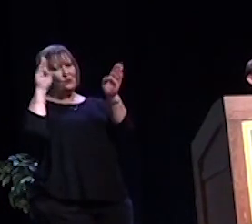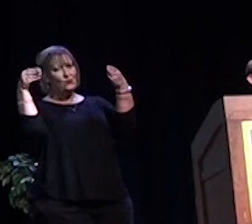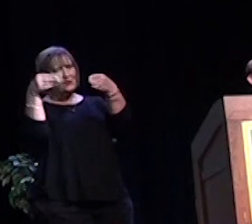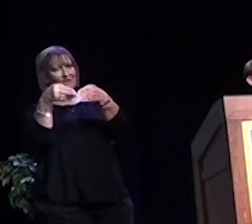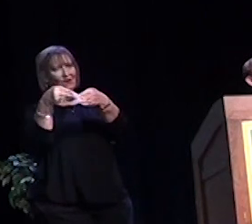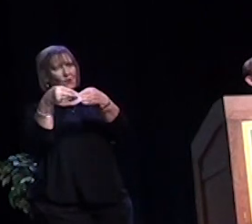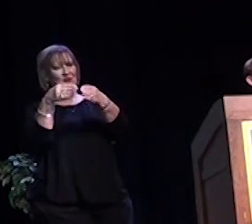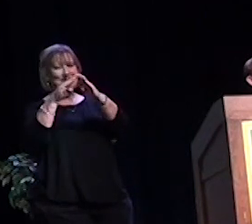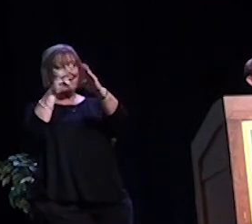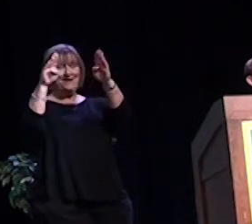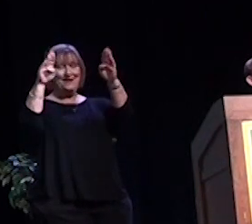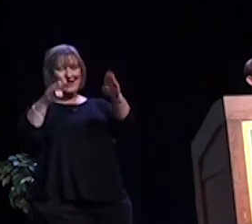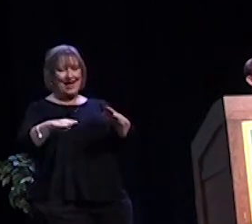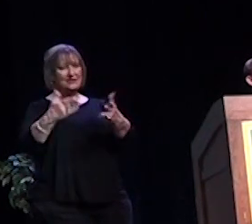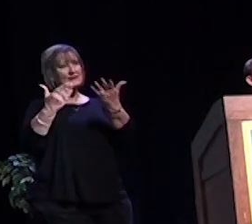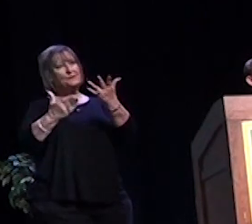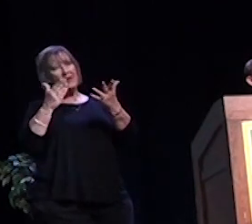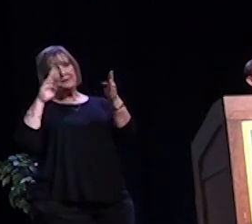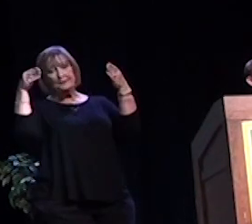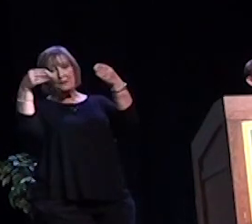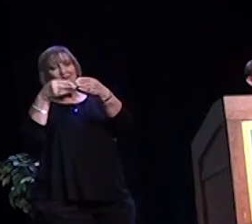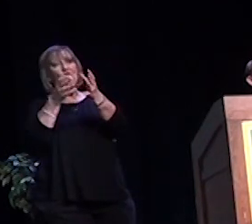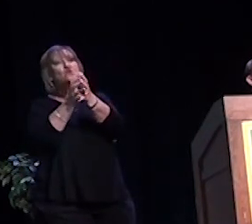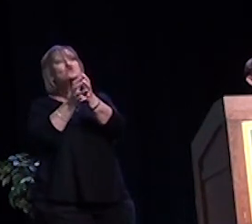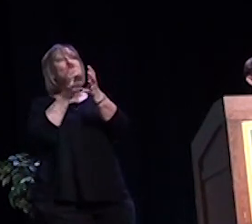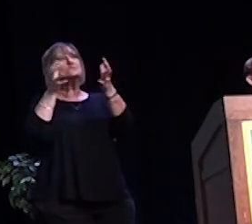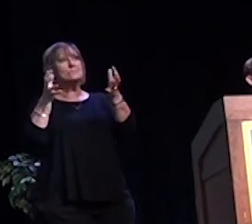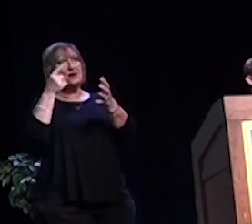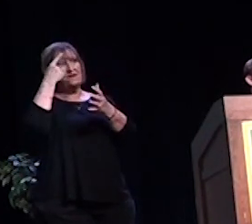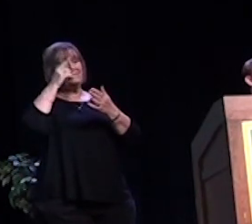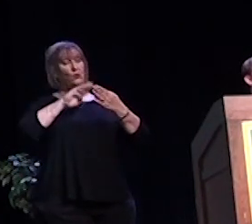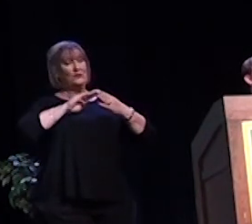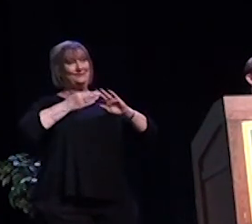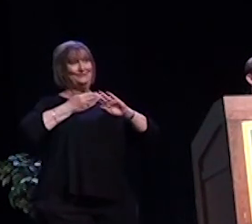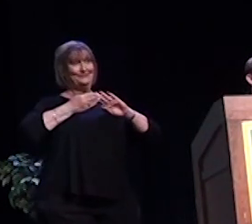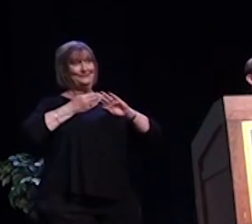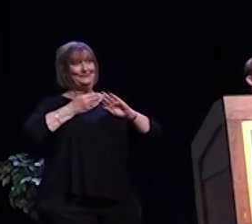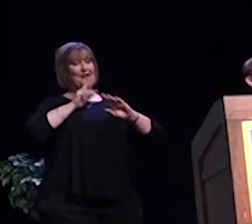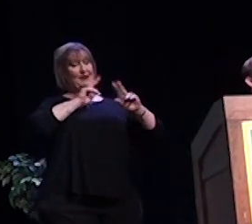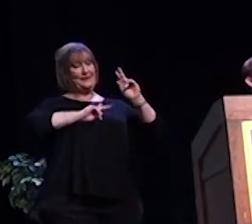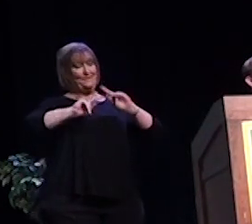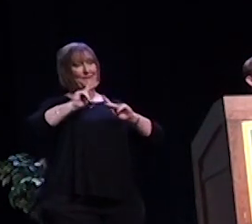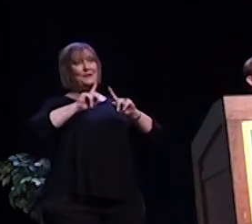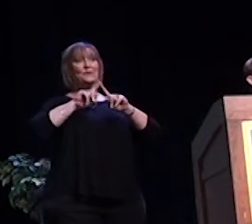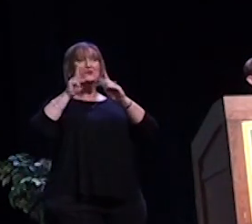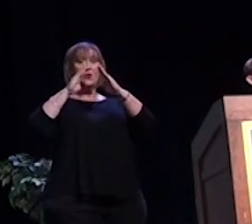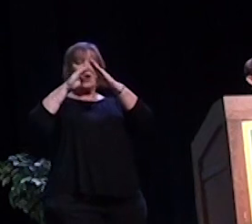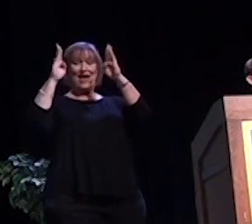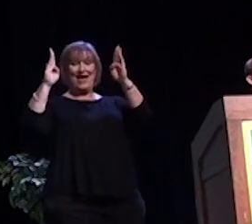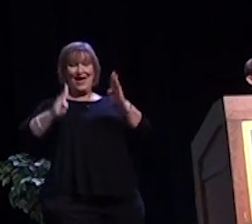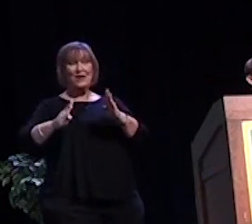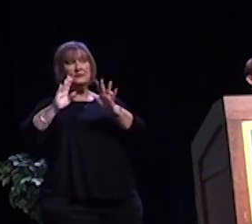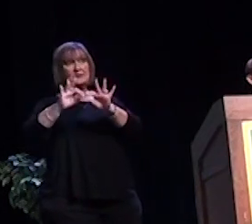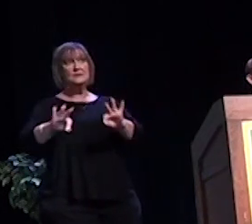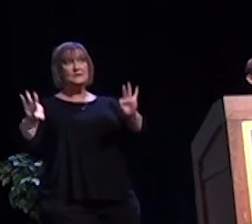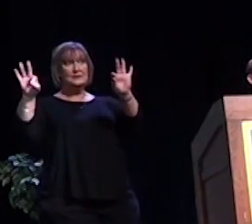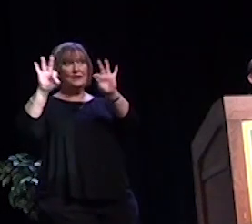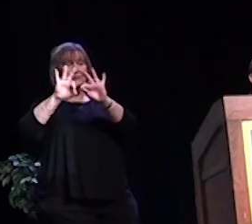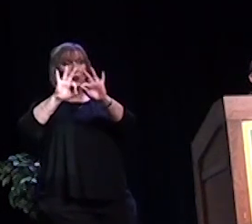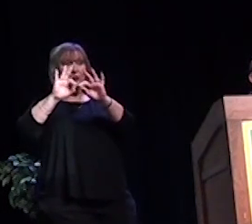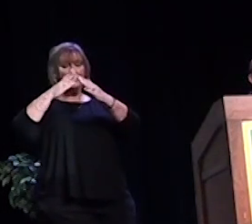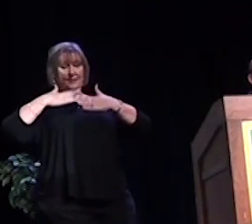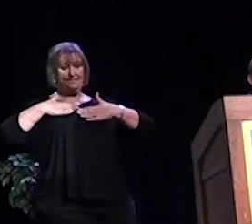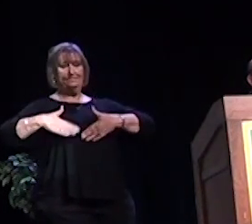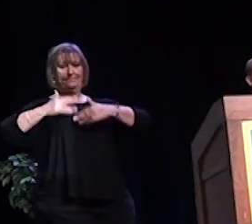on maybe a little too much as a community, but equally as important, if not more important, I think we'll learn a little bit more about that today through these